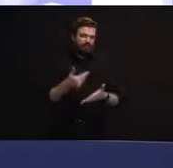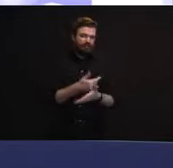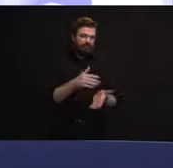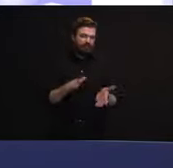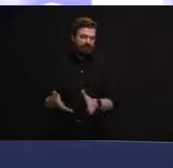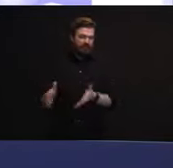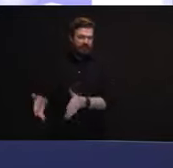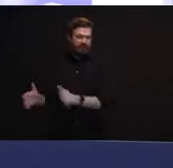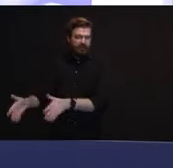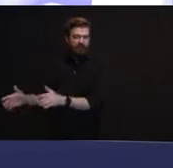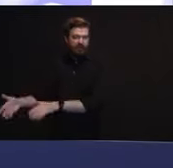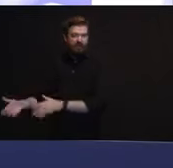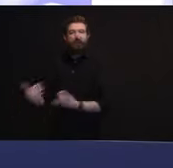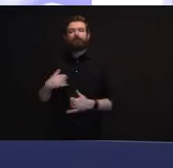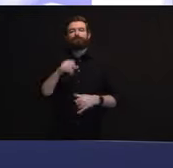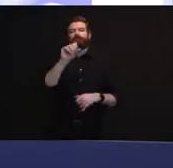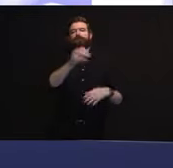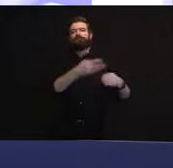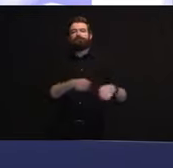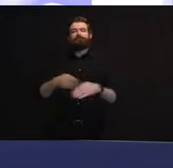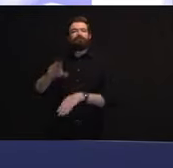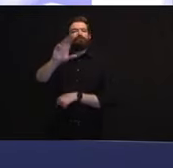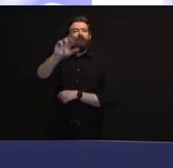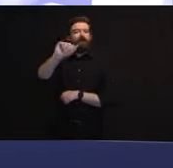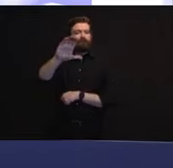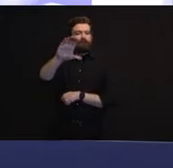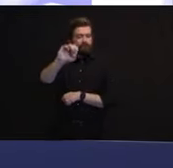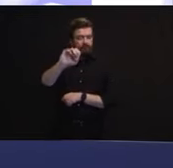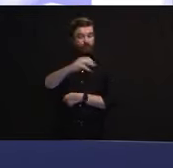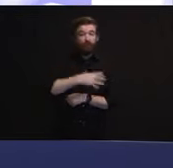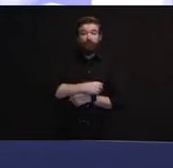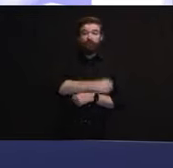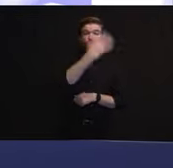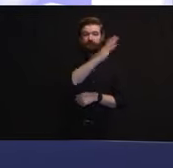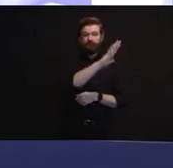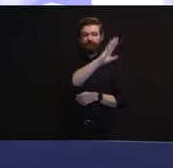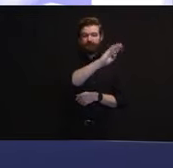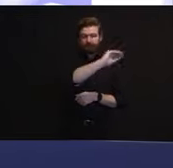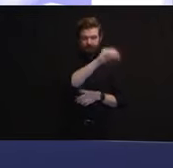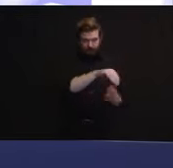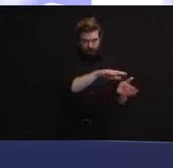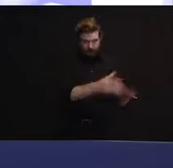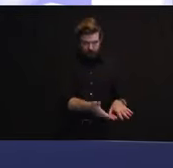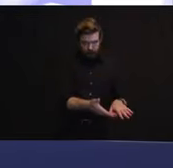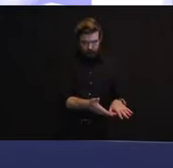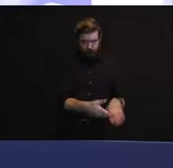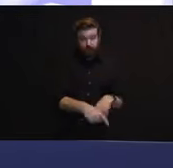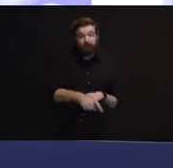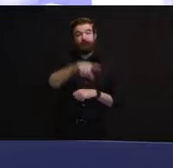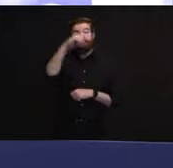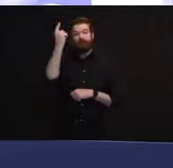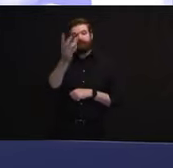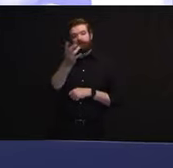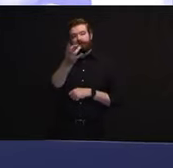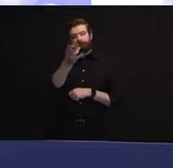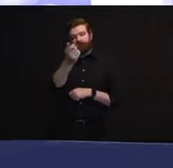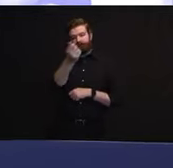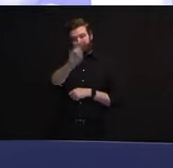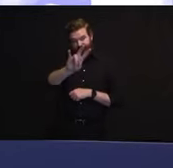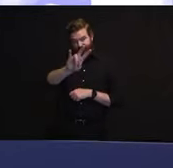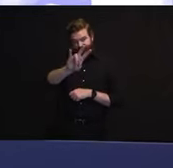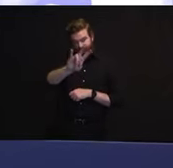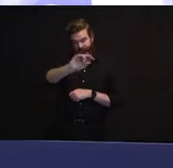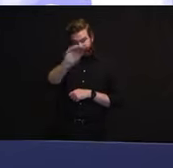by race ethnicity is as follows. White 54.3%, Black 17.9%,